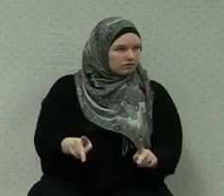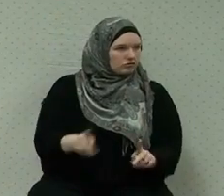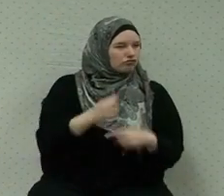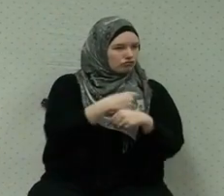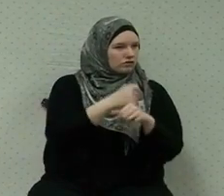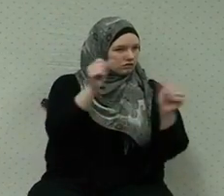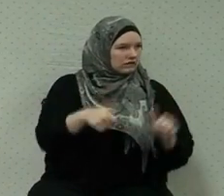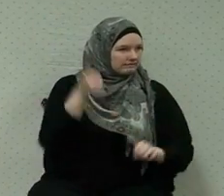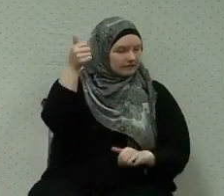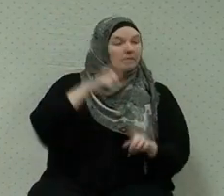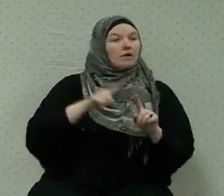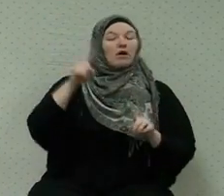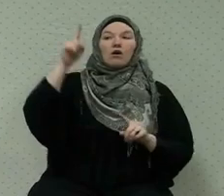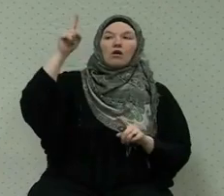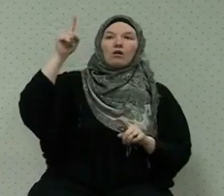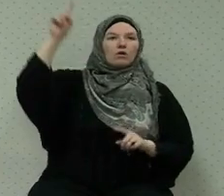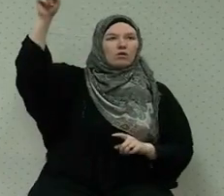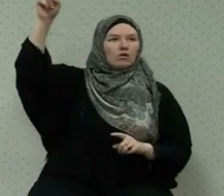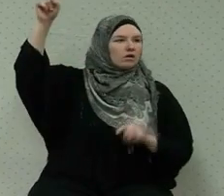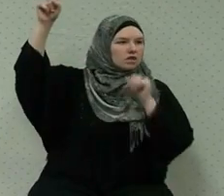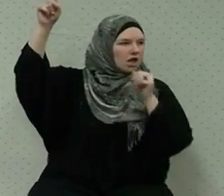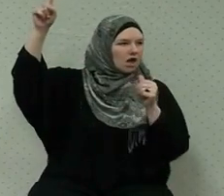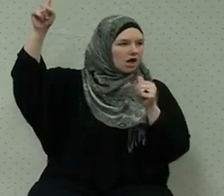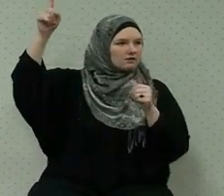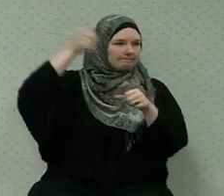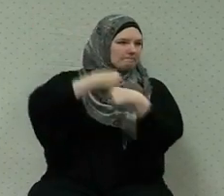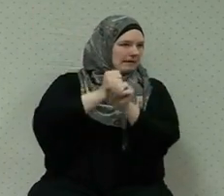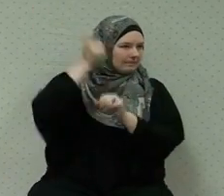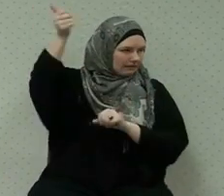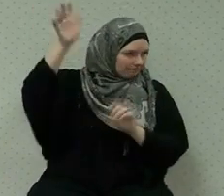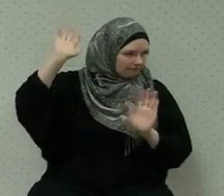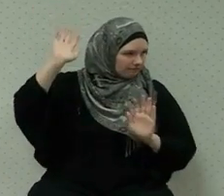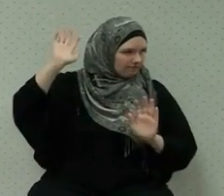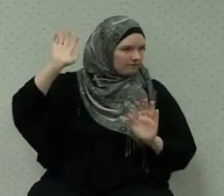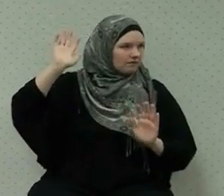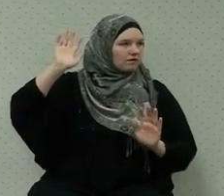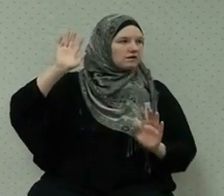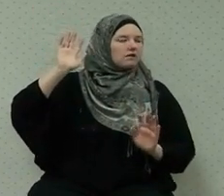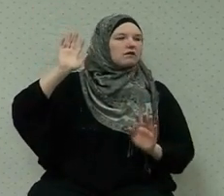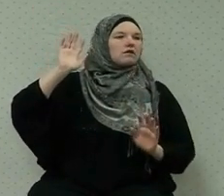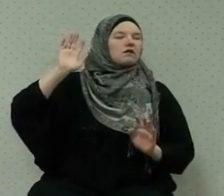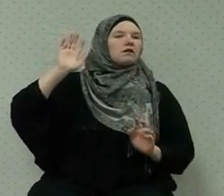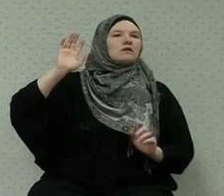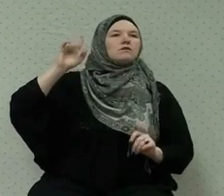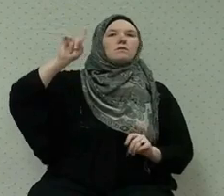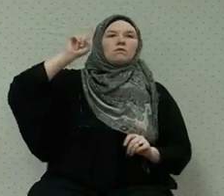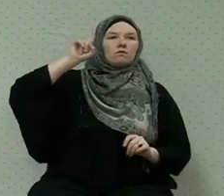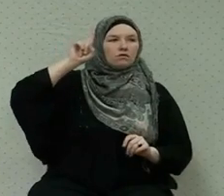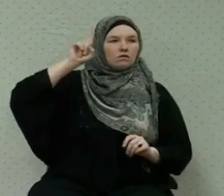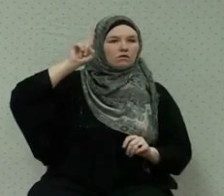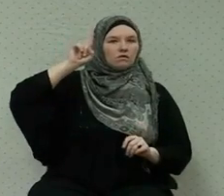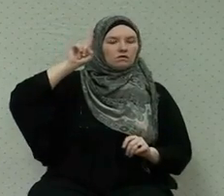creations. But Allah is not one of his own creation. Allah is not created.